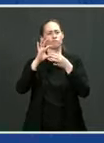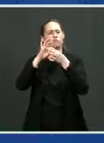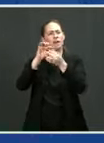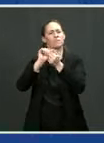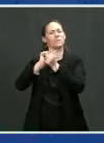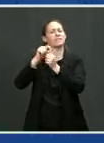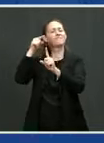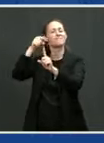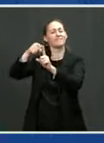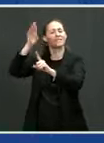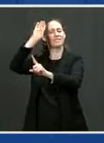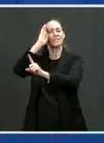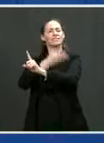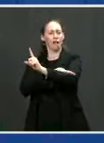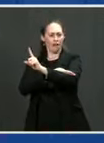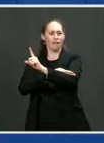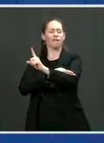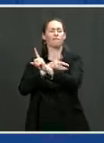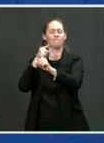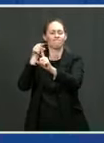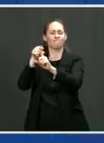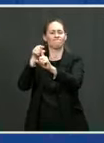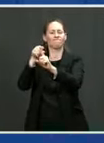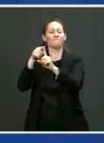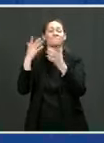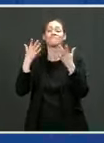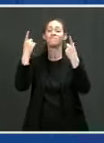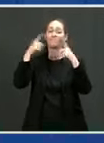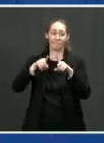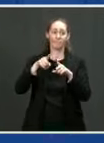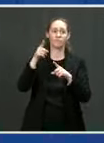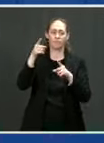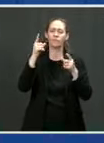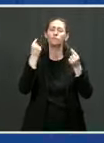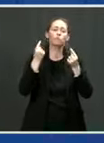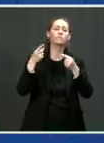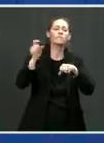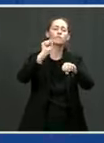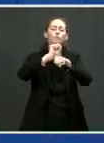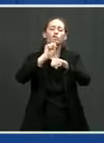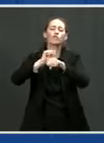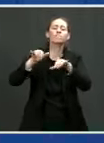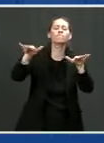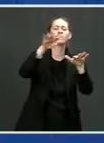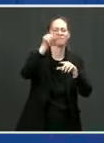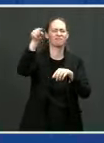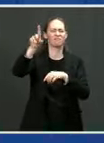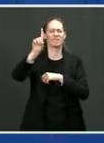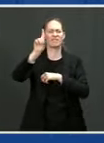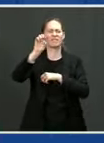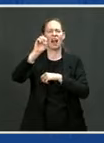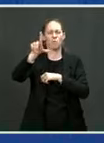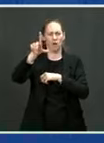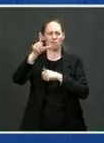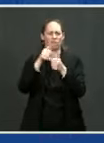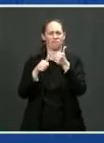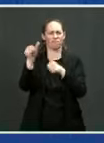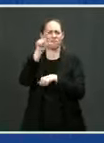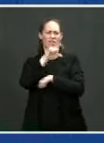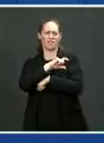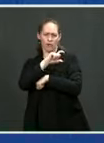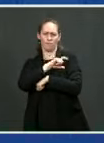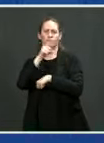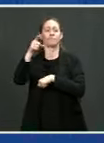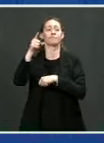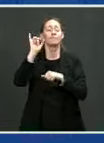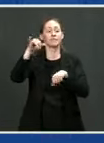the chief law enforcement officer in the state of Delaware, the attorney general, came back from Iraq after a year and he